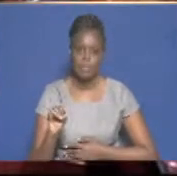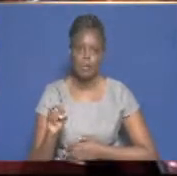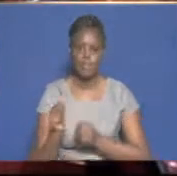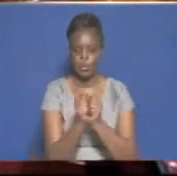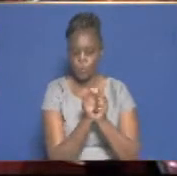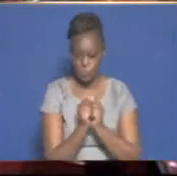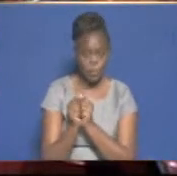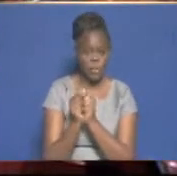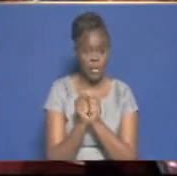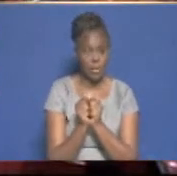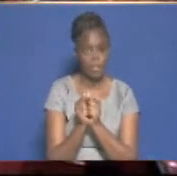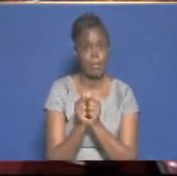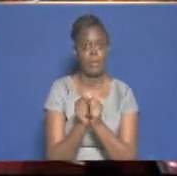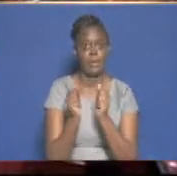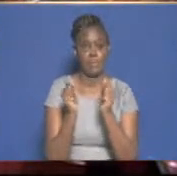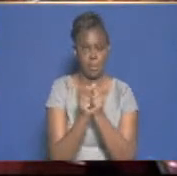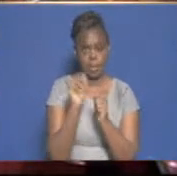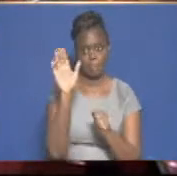this.